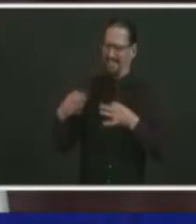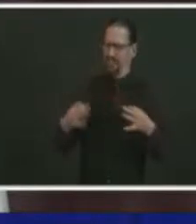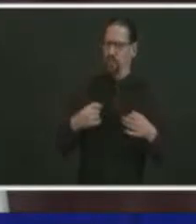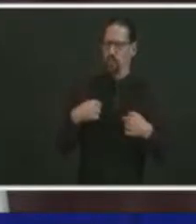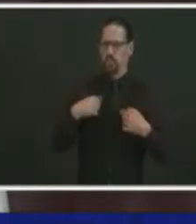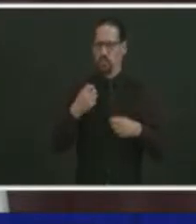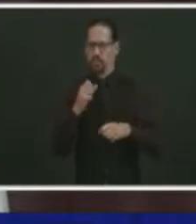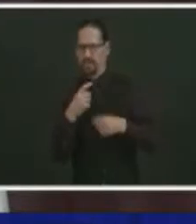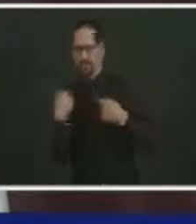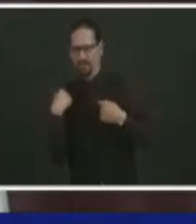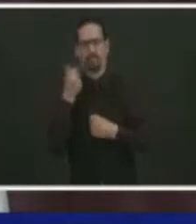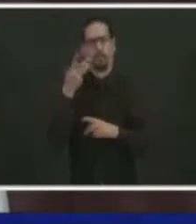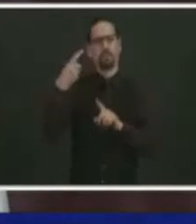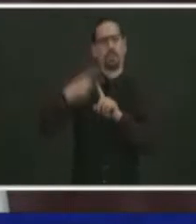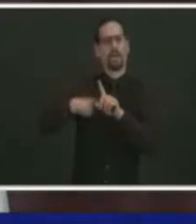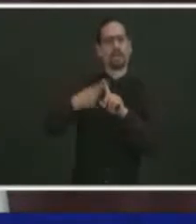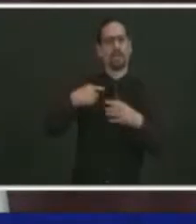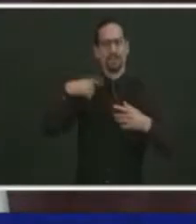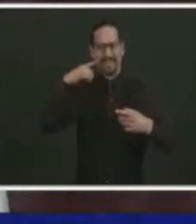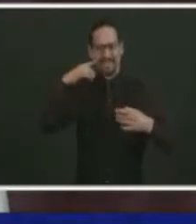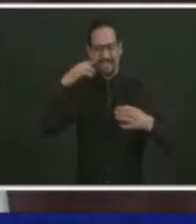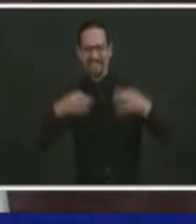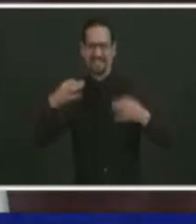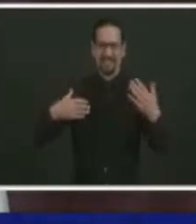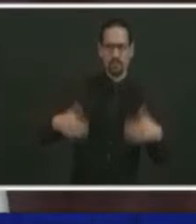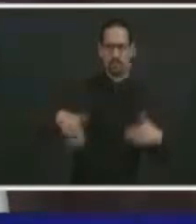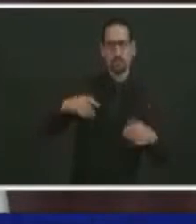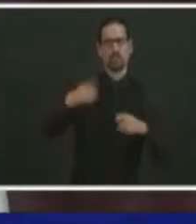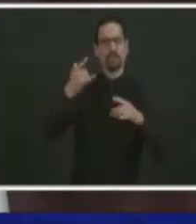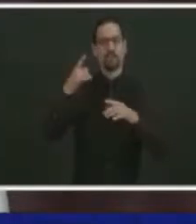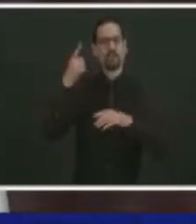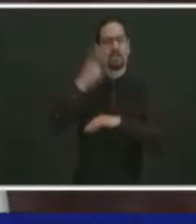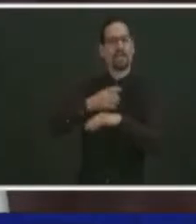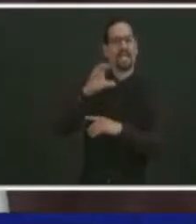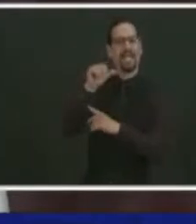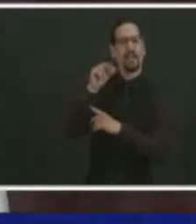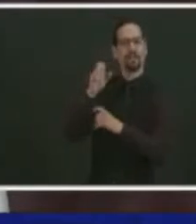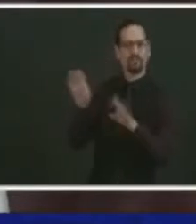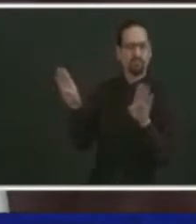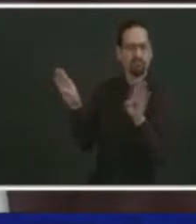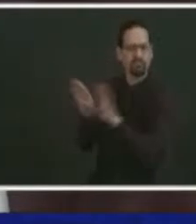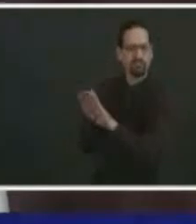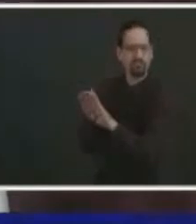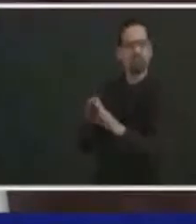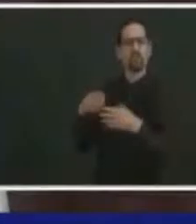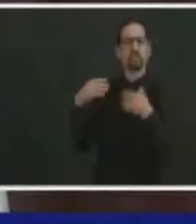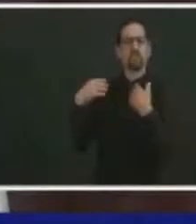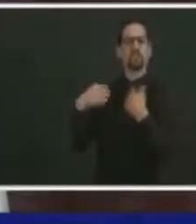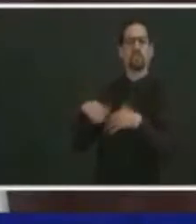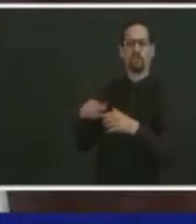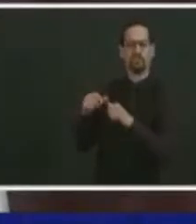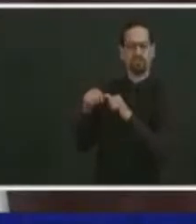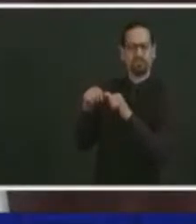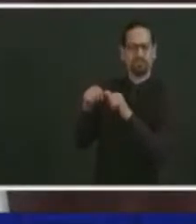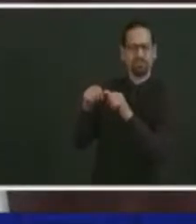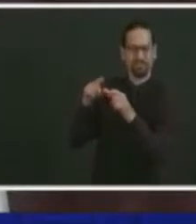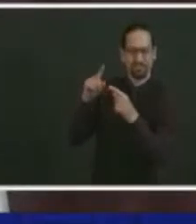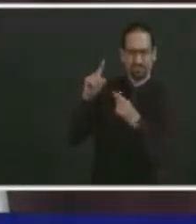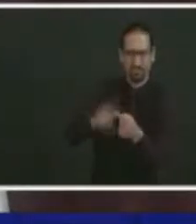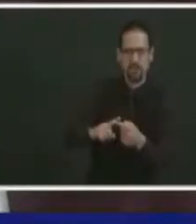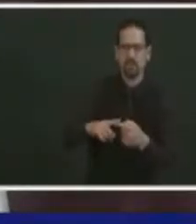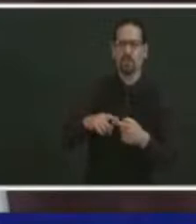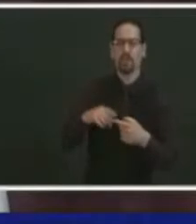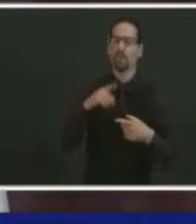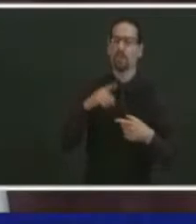months. The decision to close child care centers and keep them closed this long is a tough one. It was a